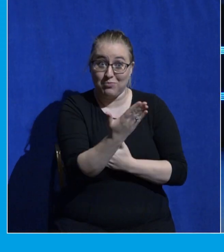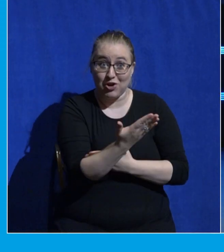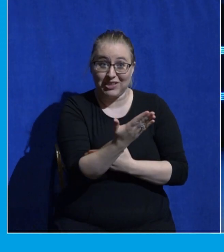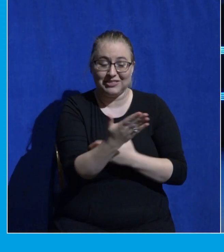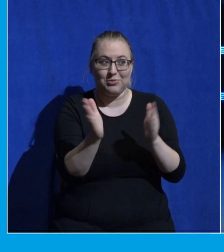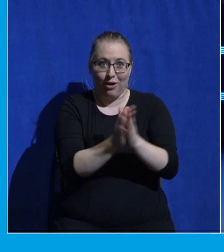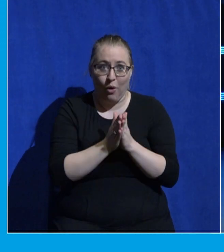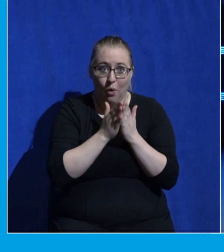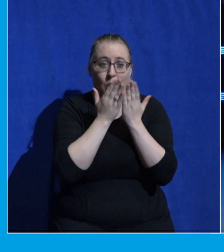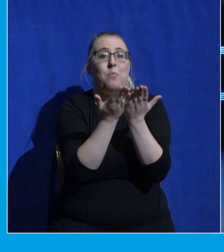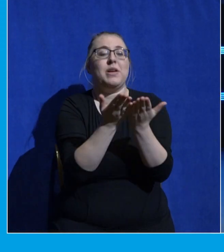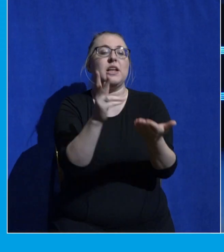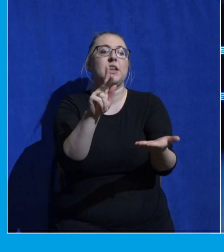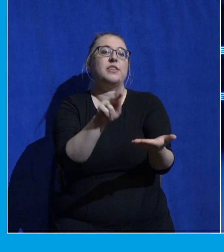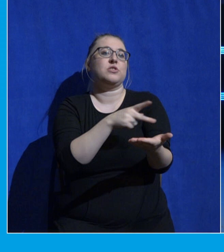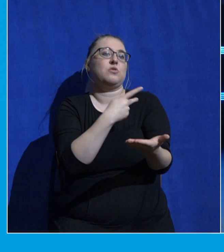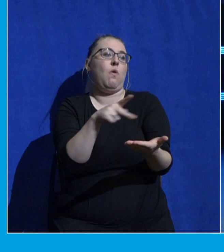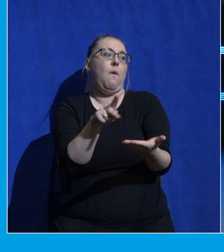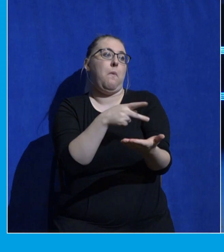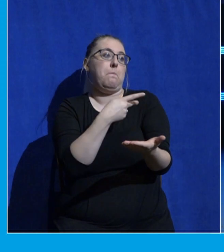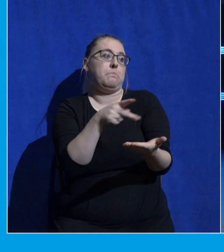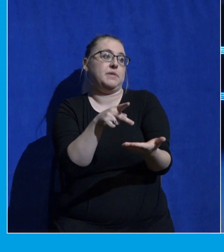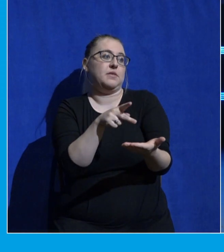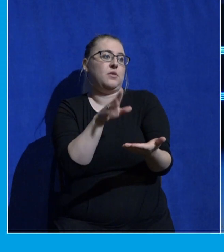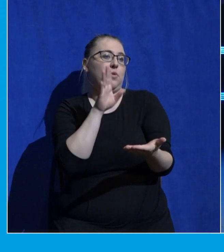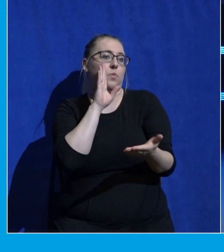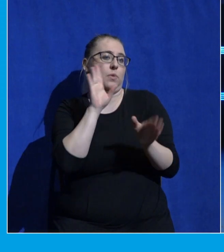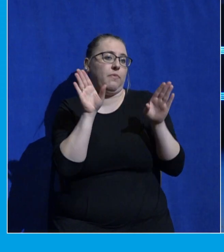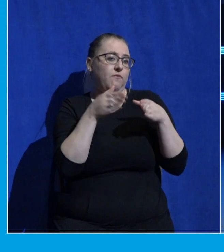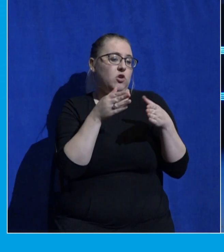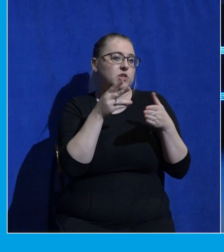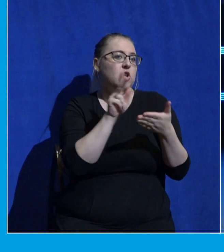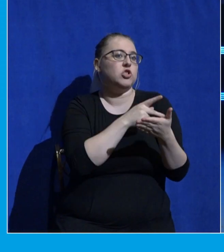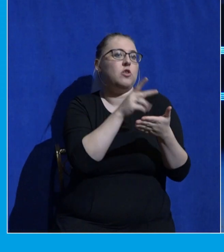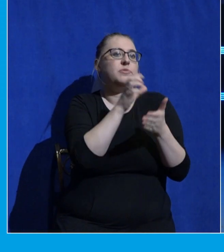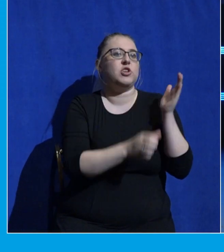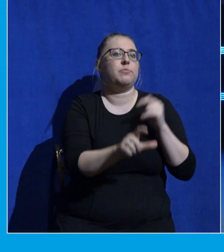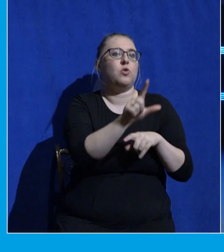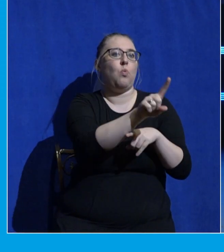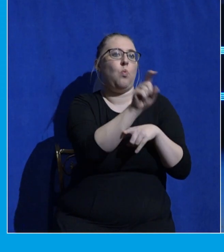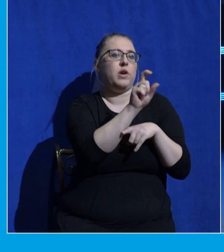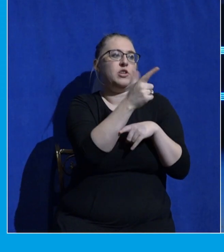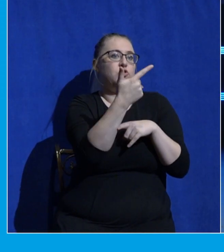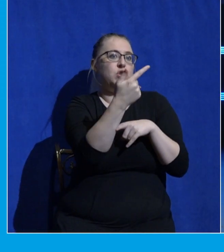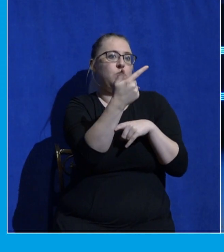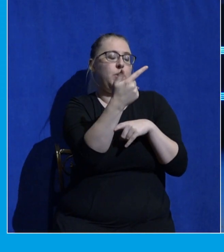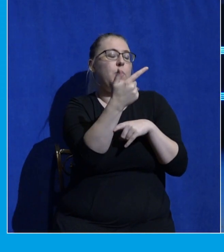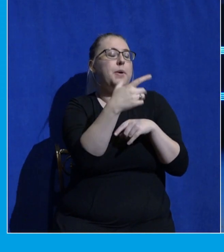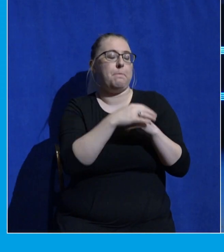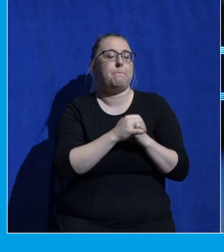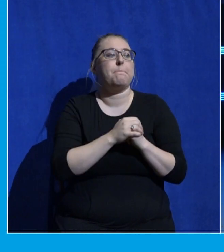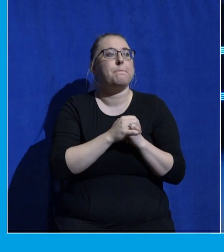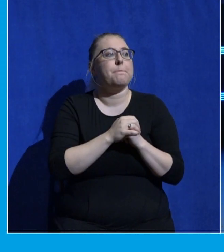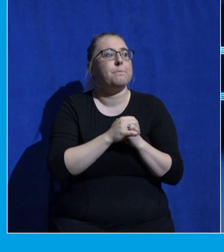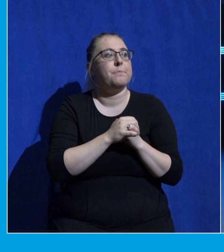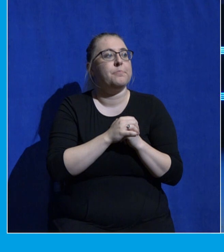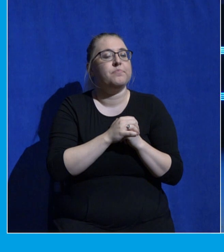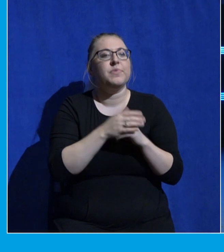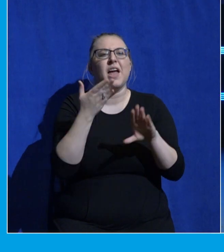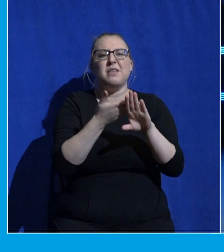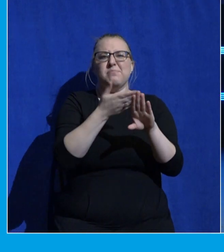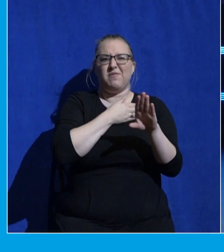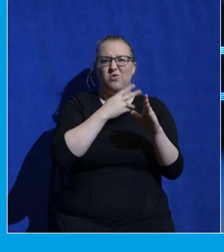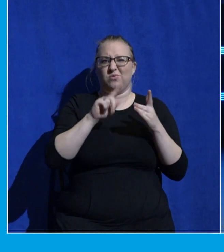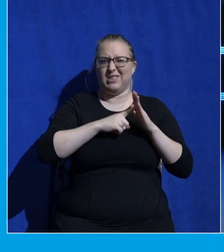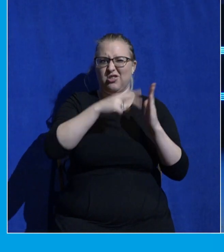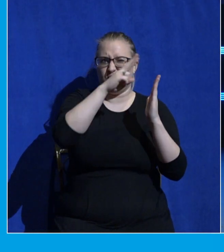open your Bibles, go ahead and head to the Psalms. We're going to be in Psalm 121 this morning, Psalm 121. And before we